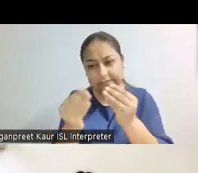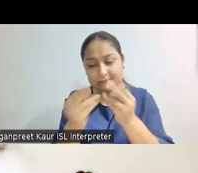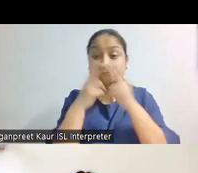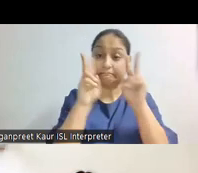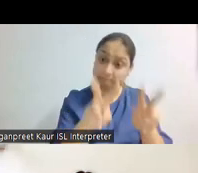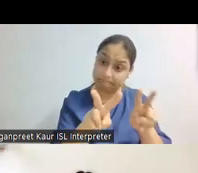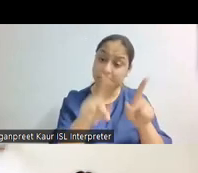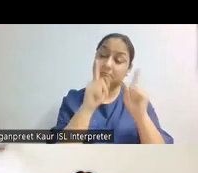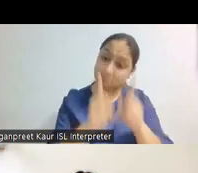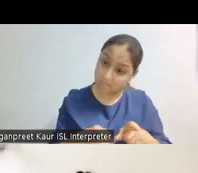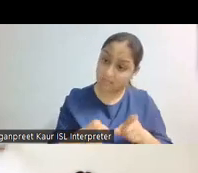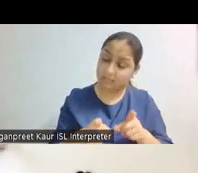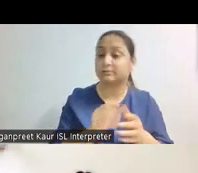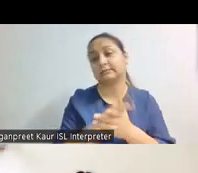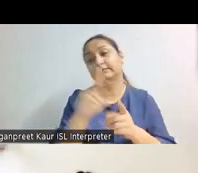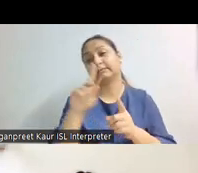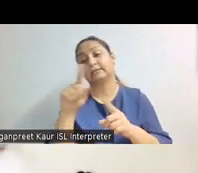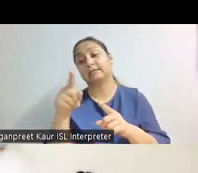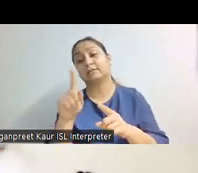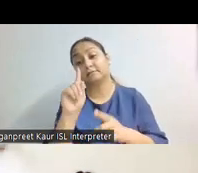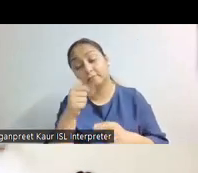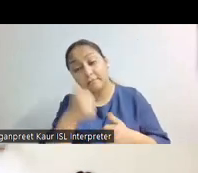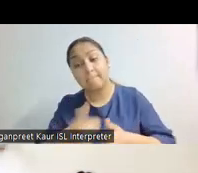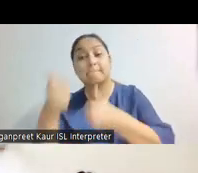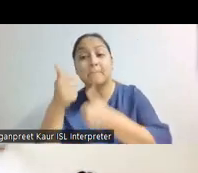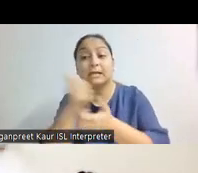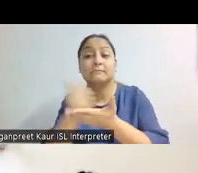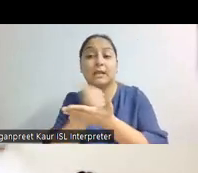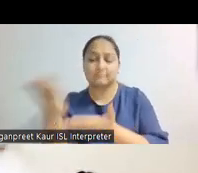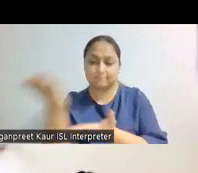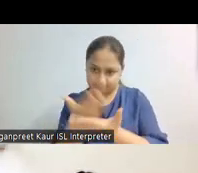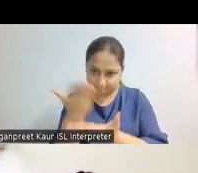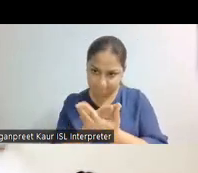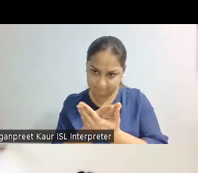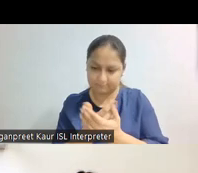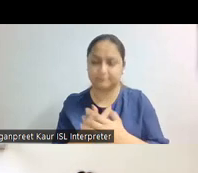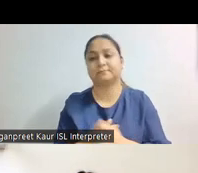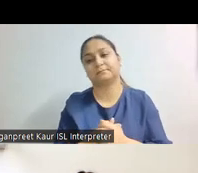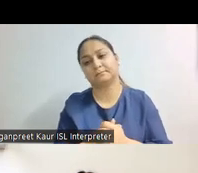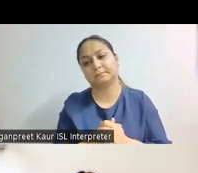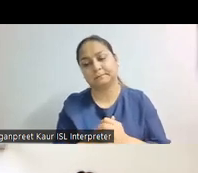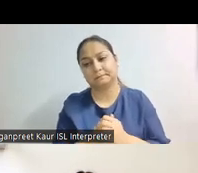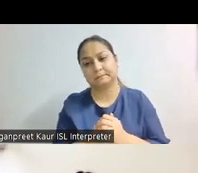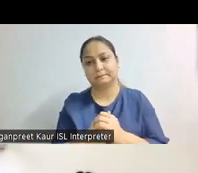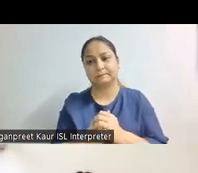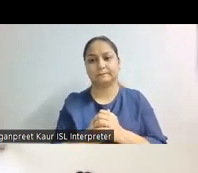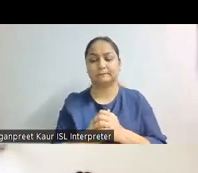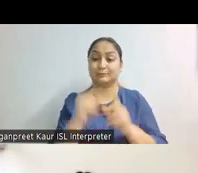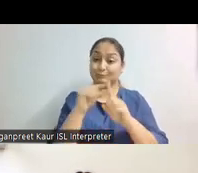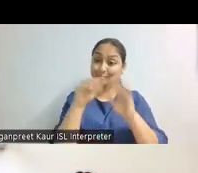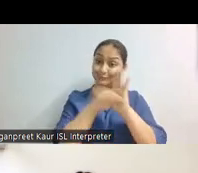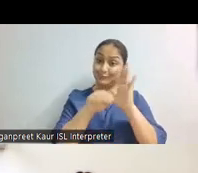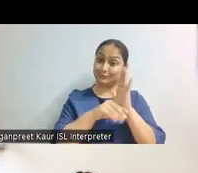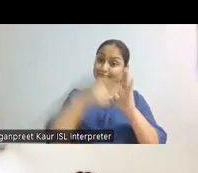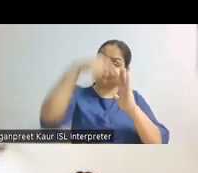as submit udaharans, best practices, because we're also collecting those. And policy brief will then